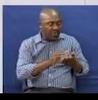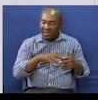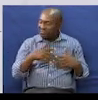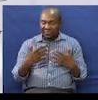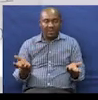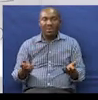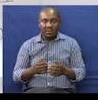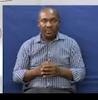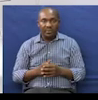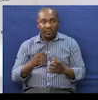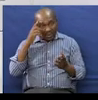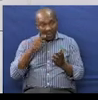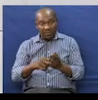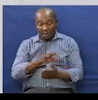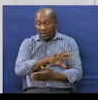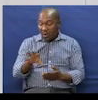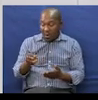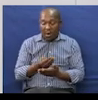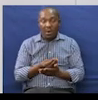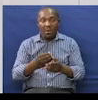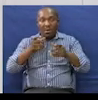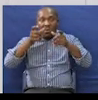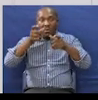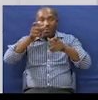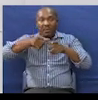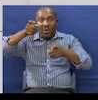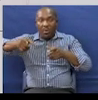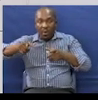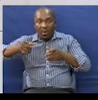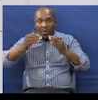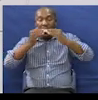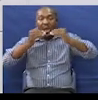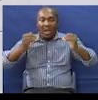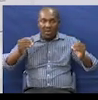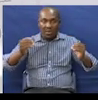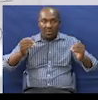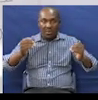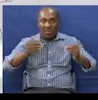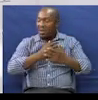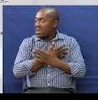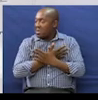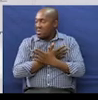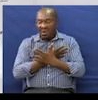That means all people were equal. There was no social classes.